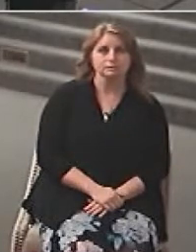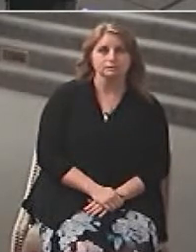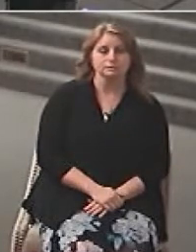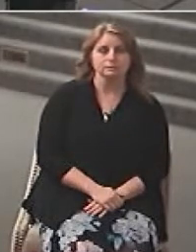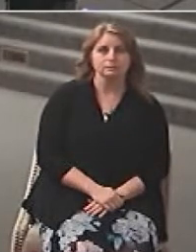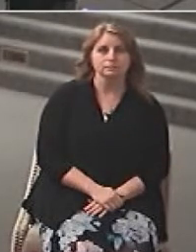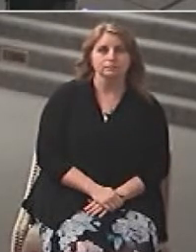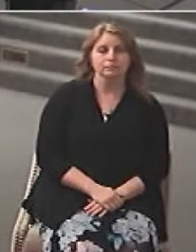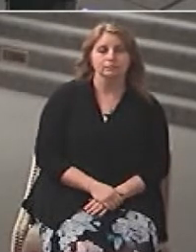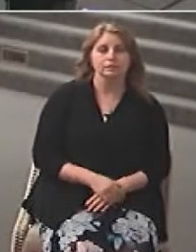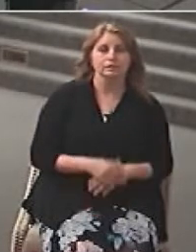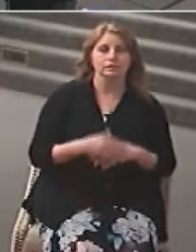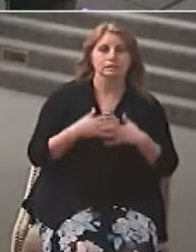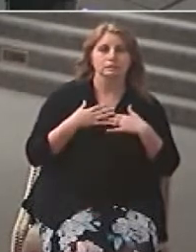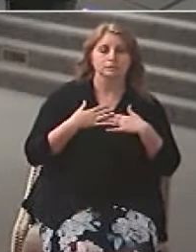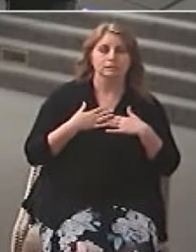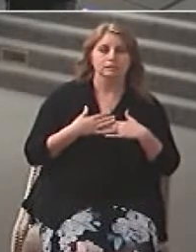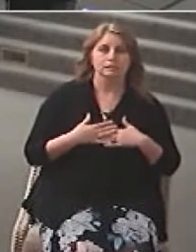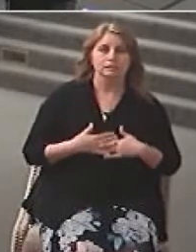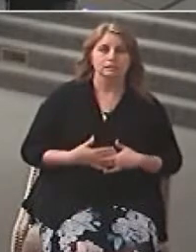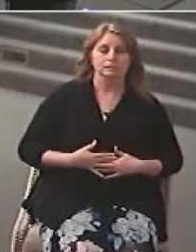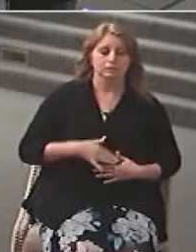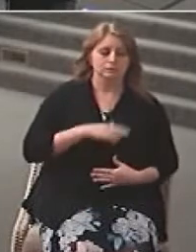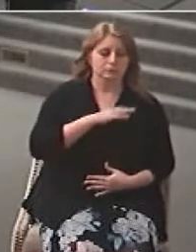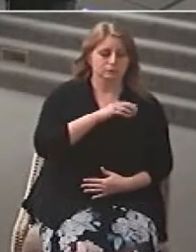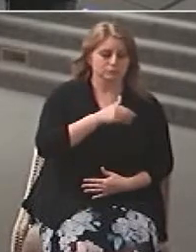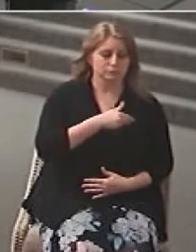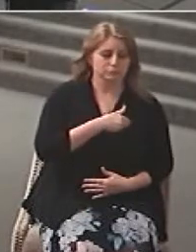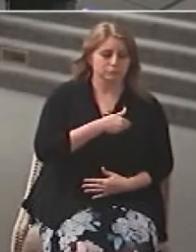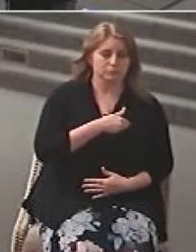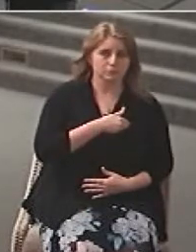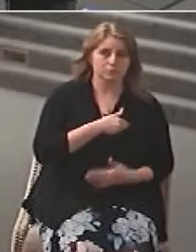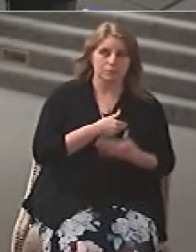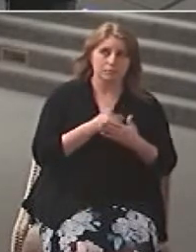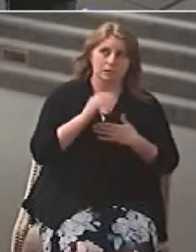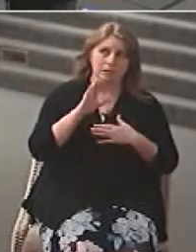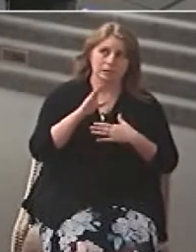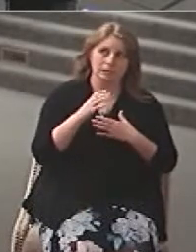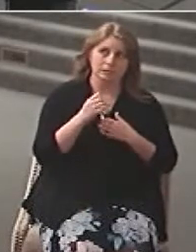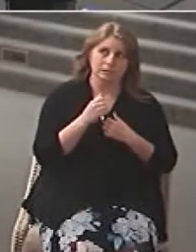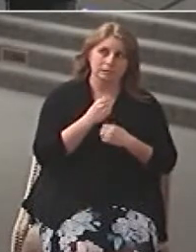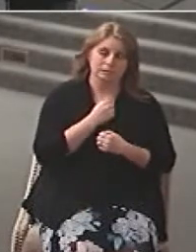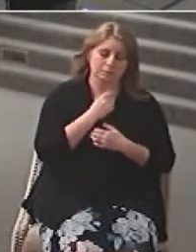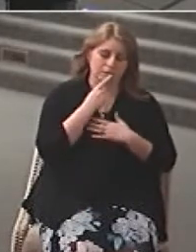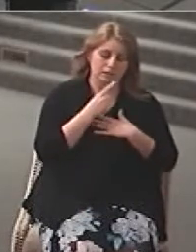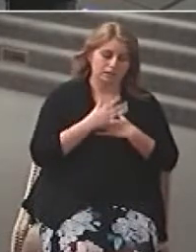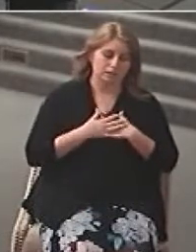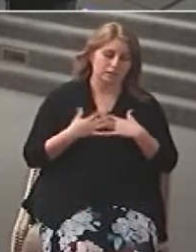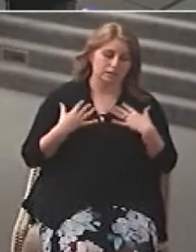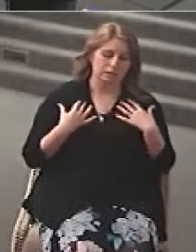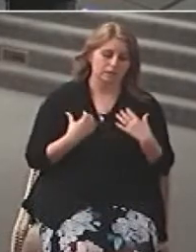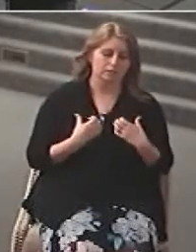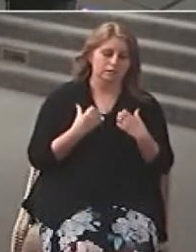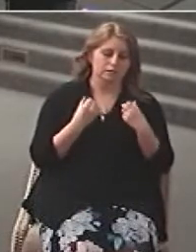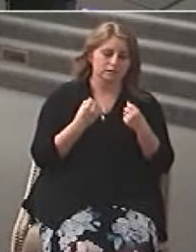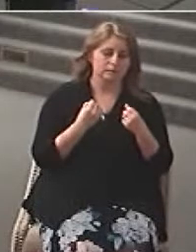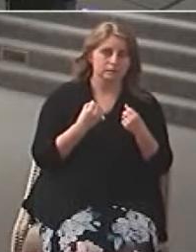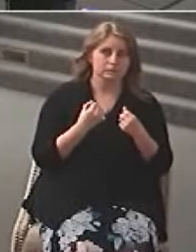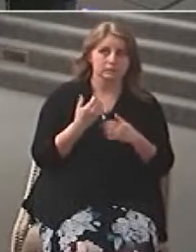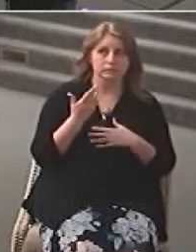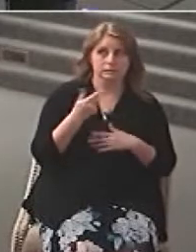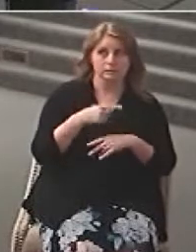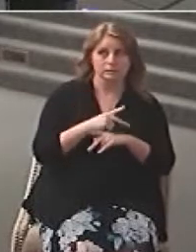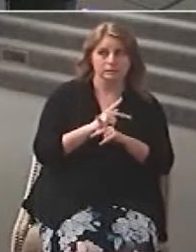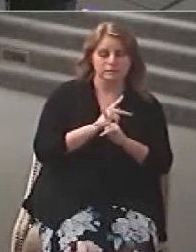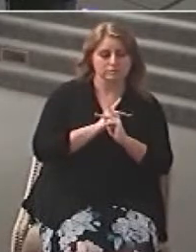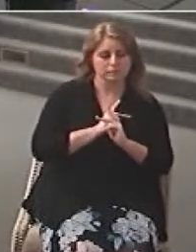Healing body and soul by His blood, and He keeps